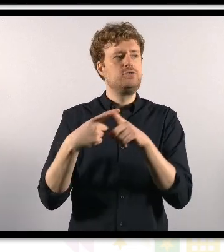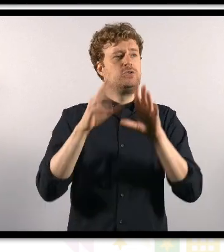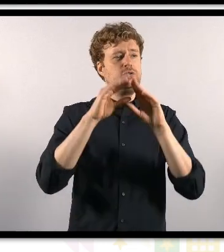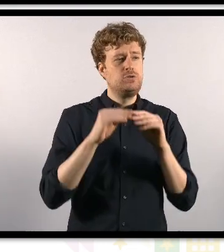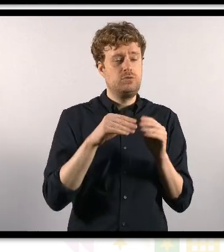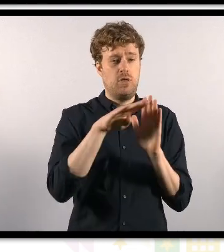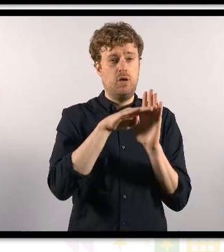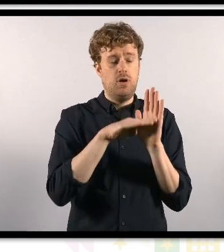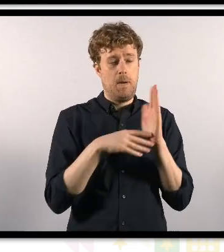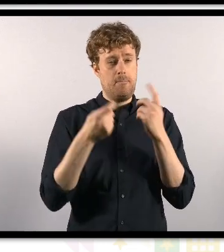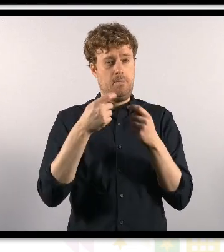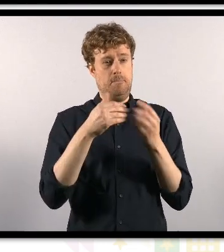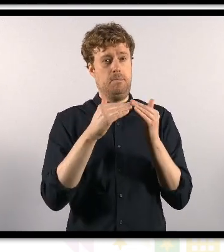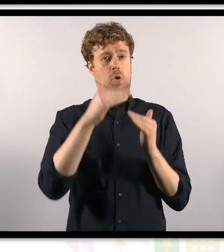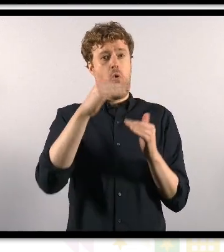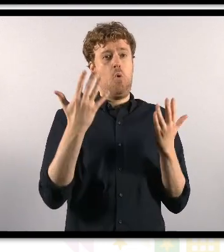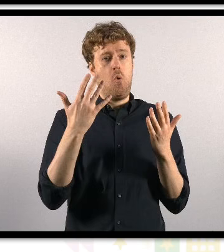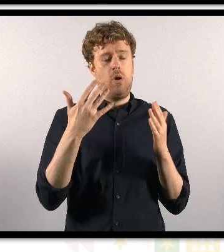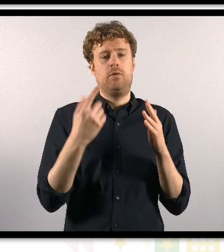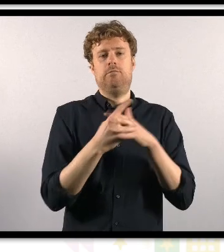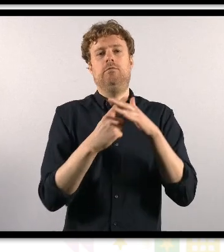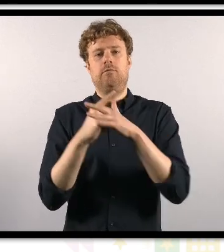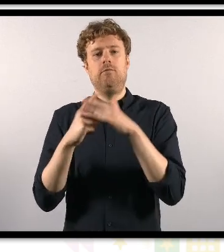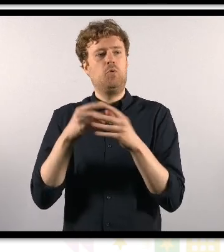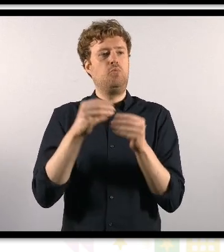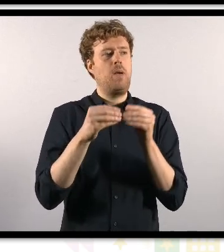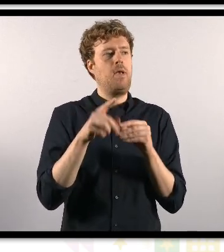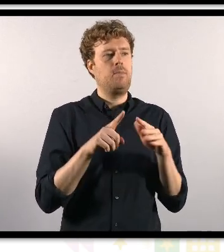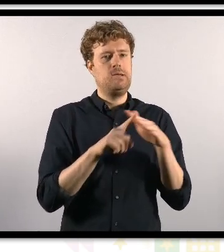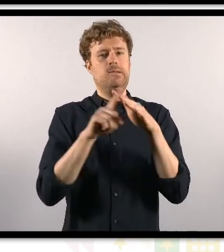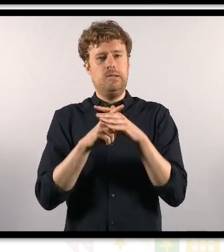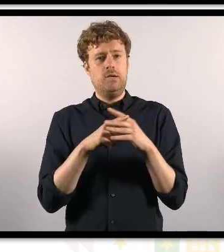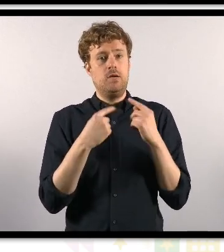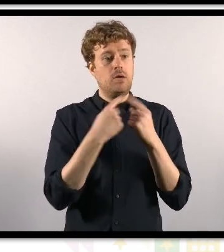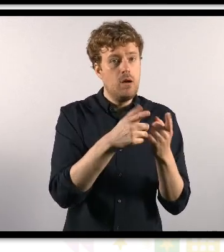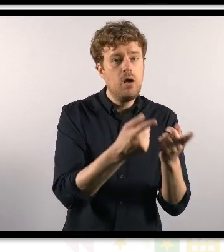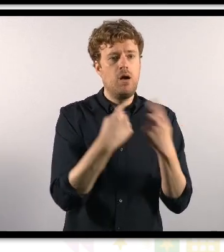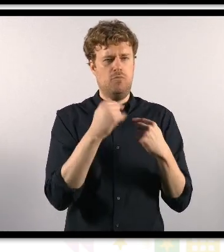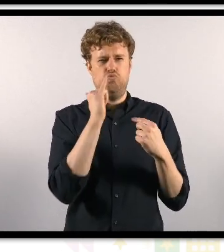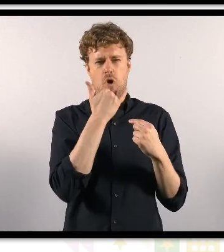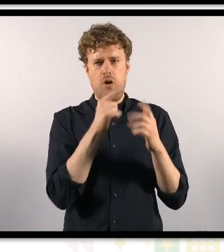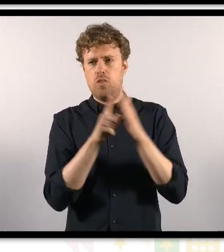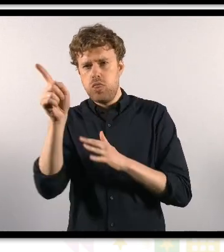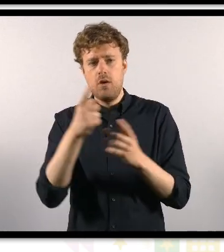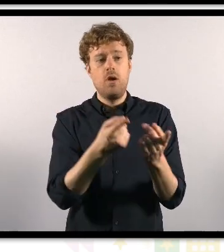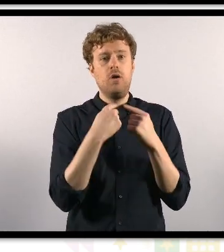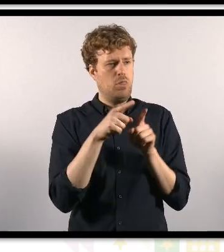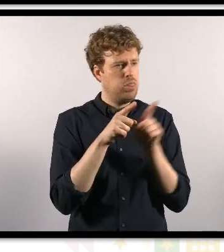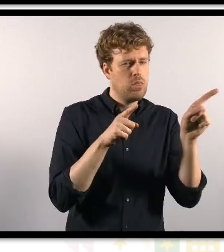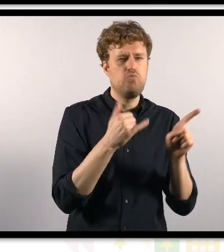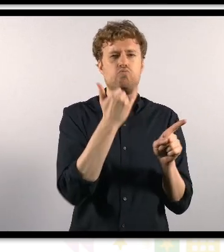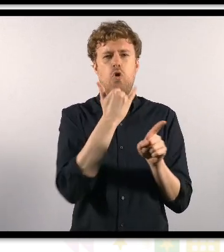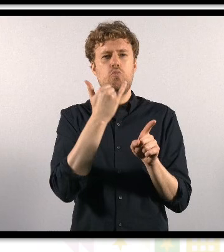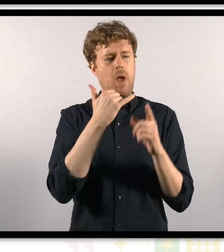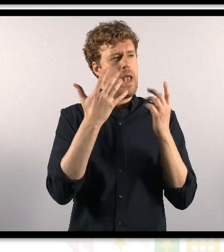So at that point, we realized that maybe it's worth starting off small. With the current